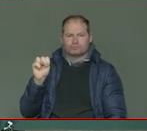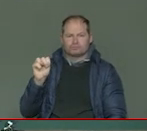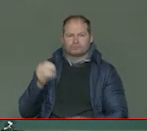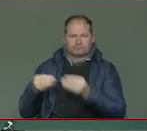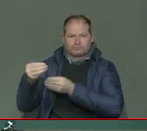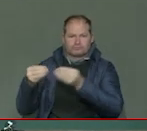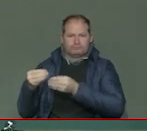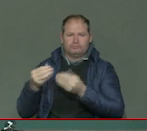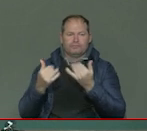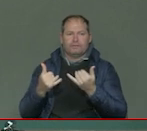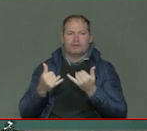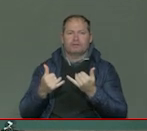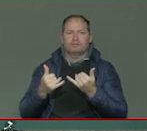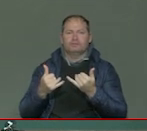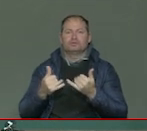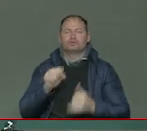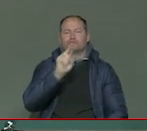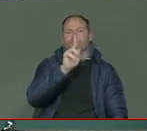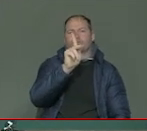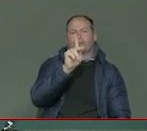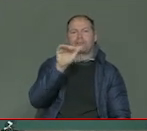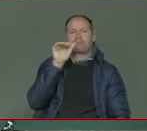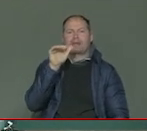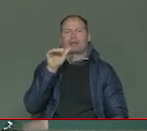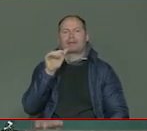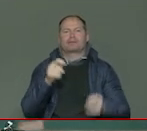from UK Bank is issued on the 28th of each month.